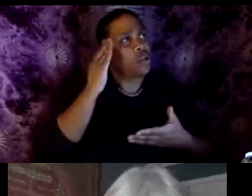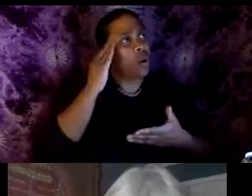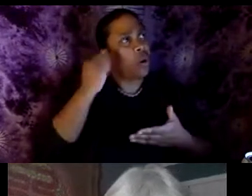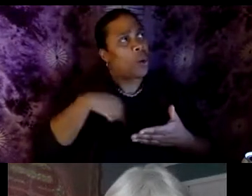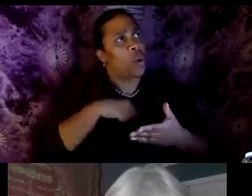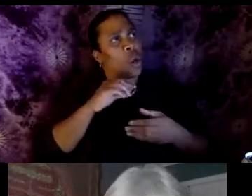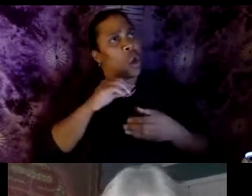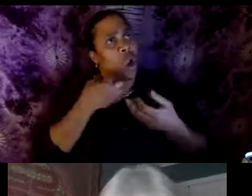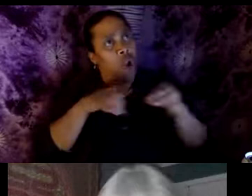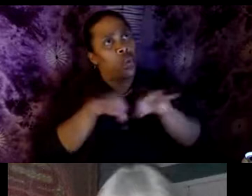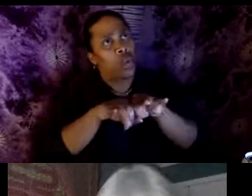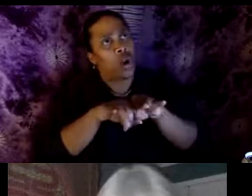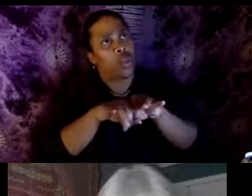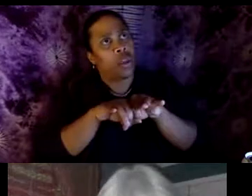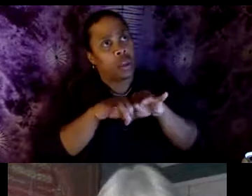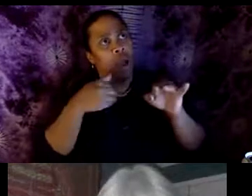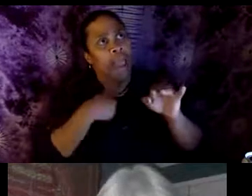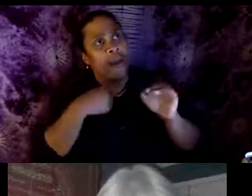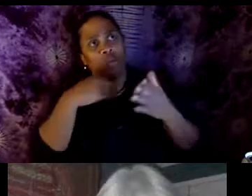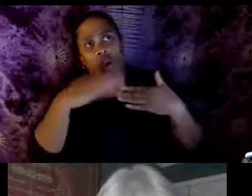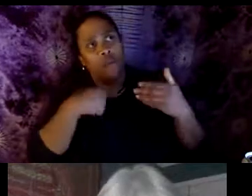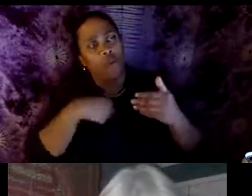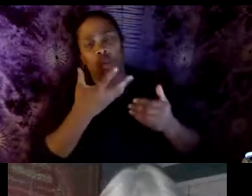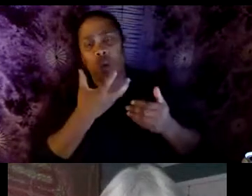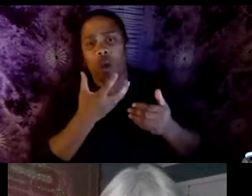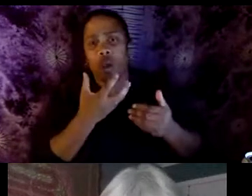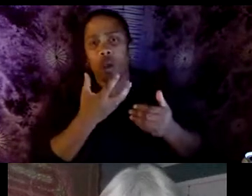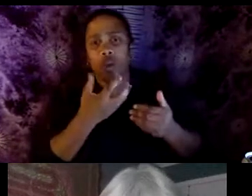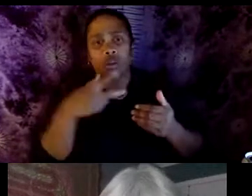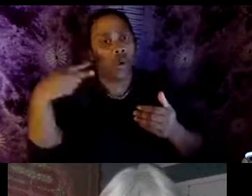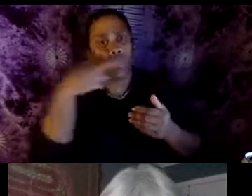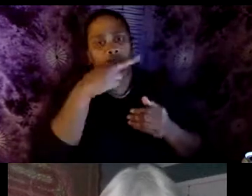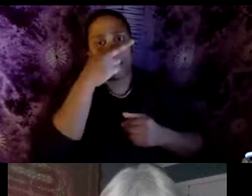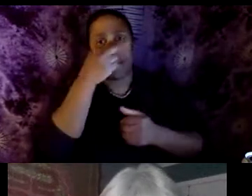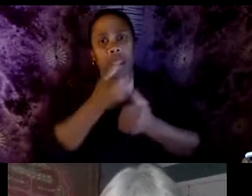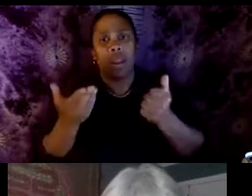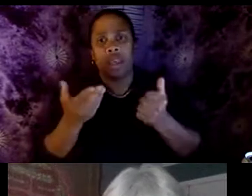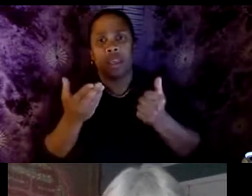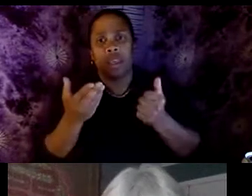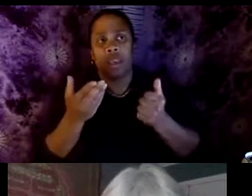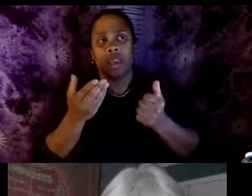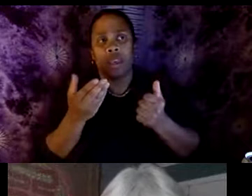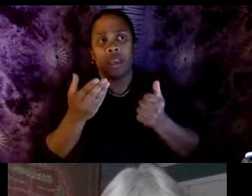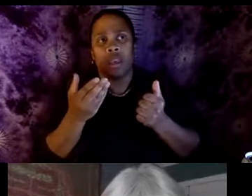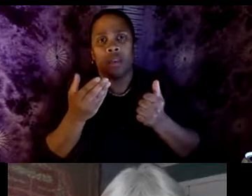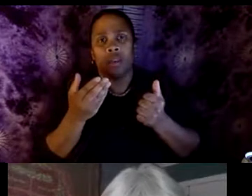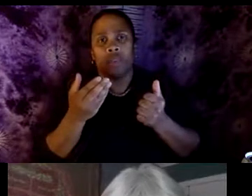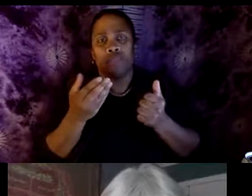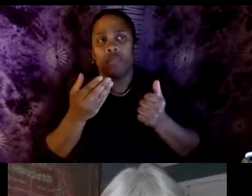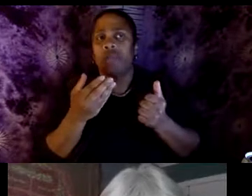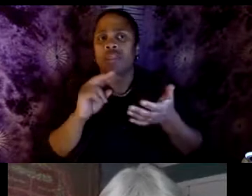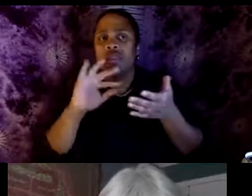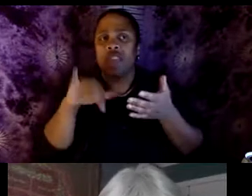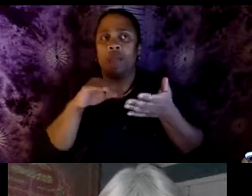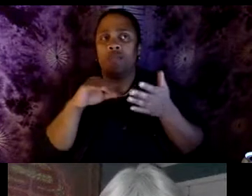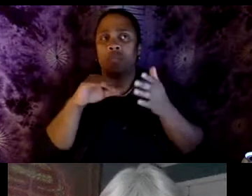of having whatever that thing is that we want. And so cutting anything, it's our declaration that I'm done, and